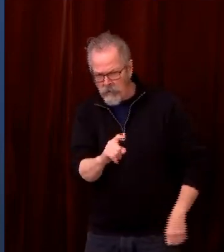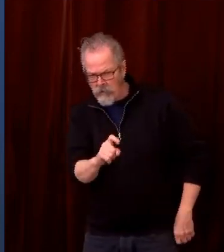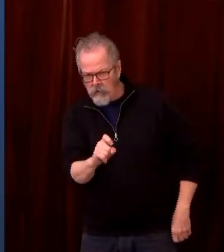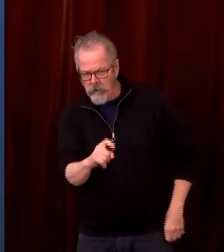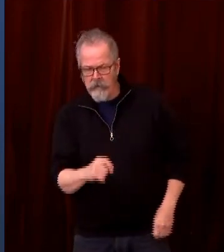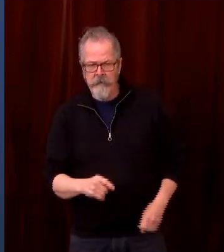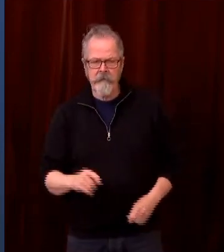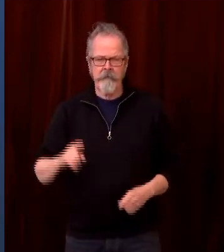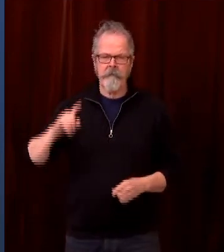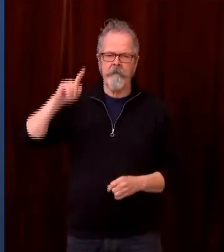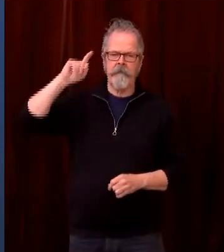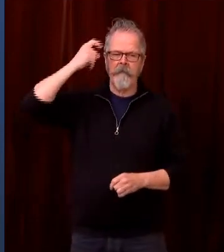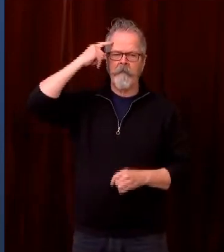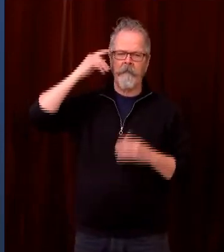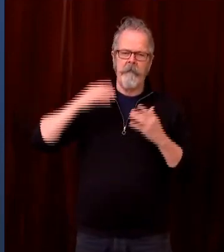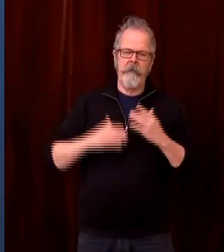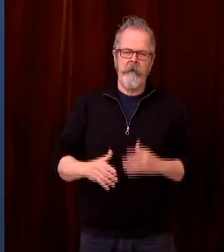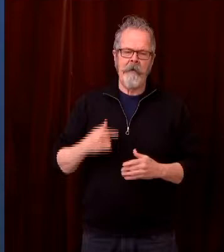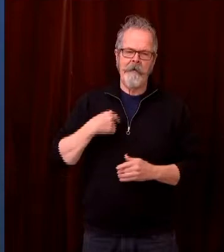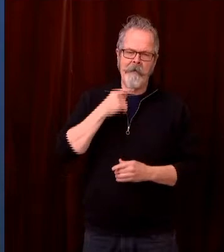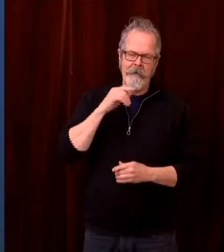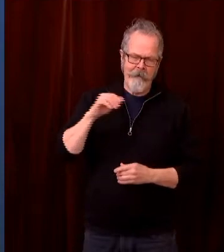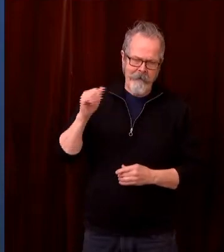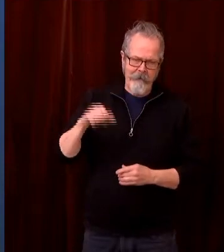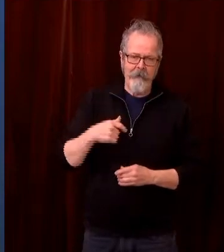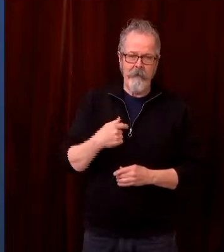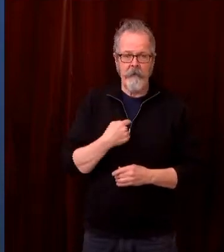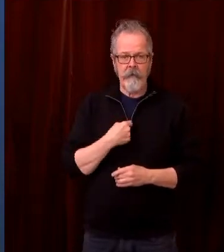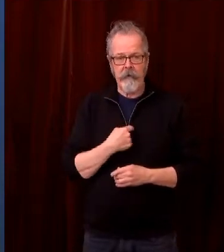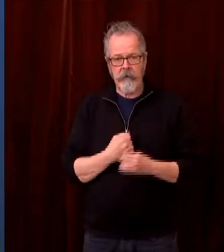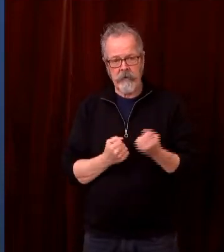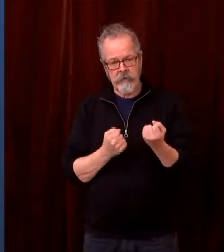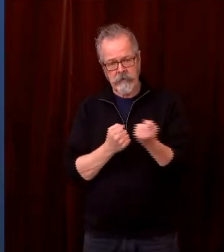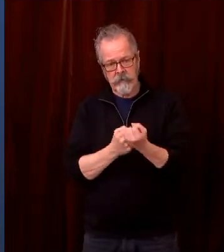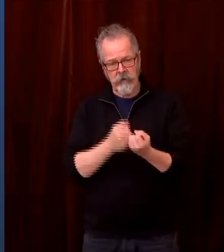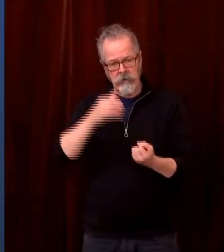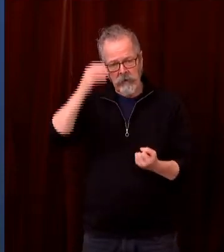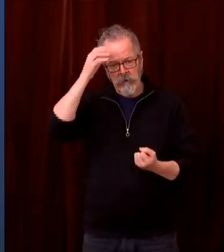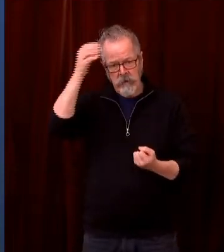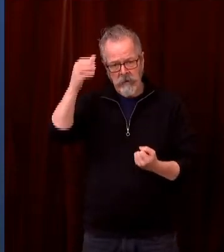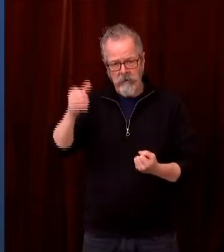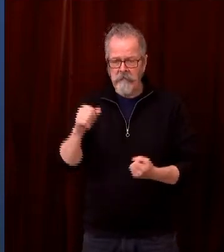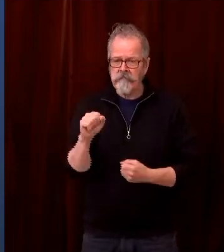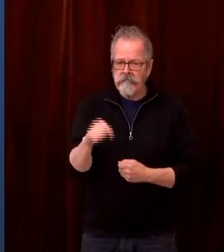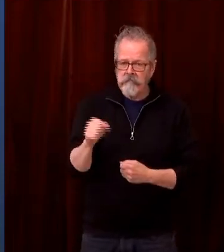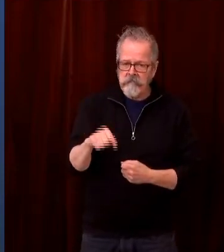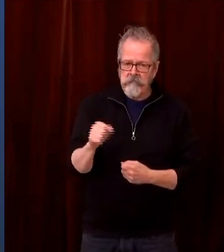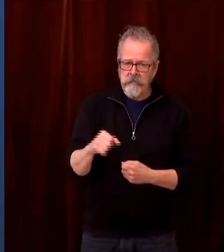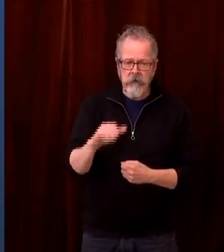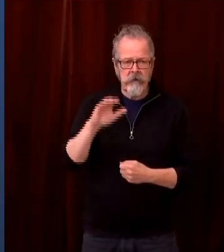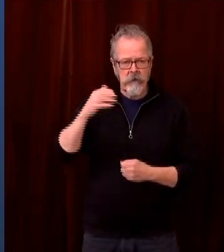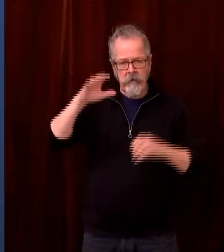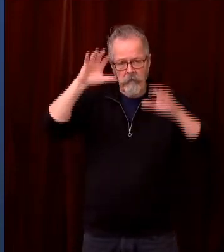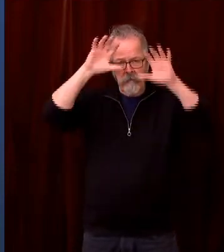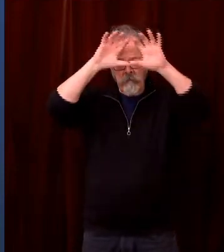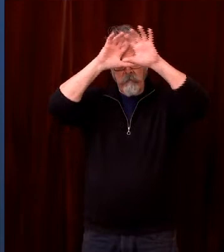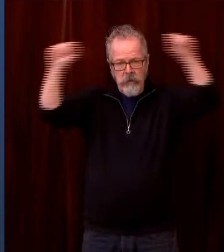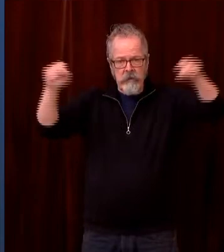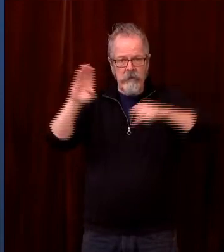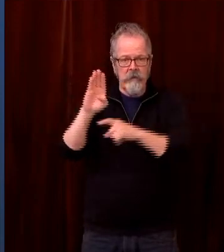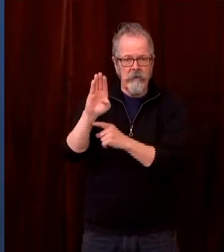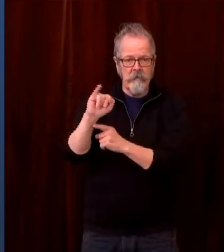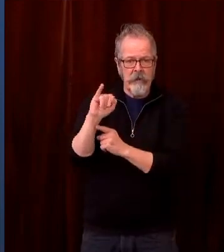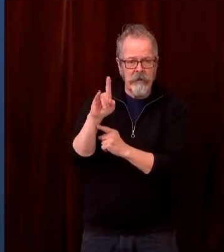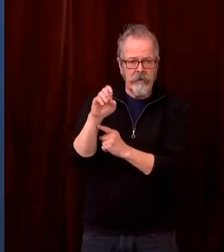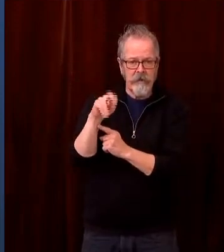I'm certainly supportive of that position. I'm glad President Biden has taken that position. Next question comes from Joe with the